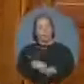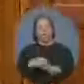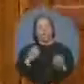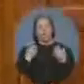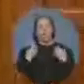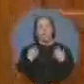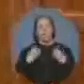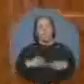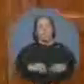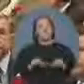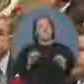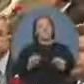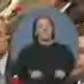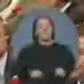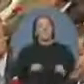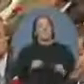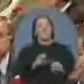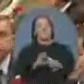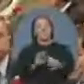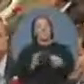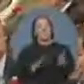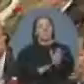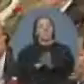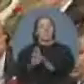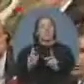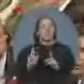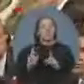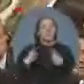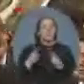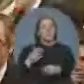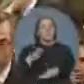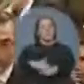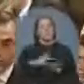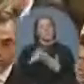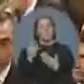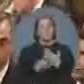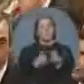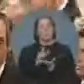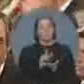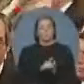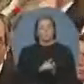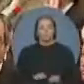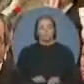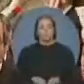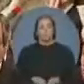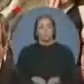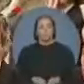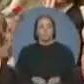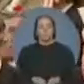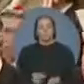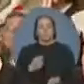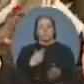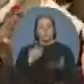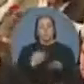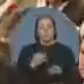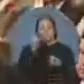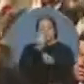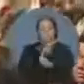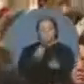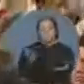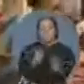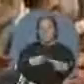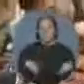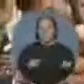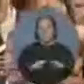of Health. Thank you, Mr. Speaker, and I'd like to inform this House of what I consider to be the height of irresponsibility by the opposition